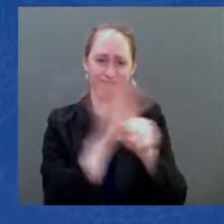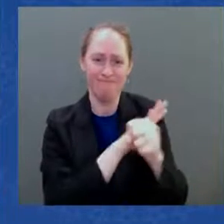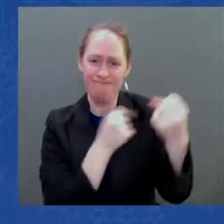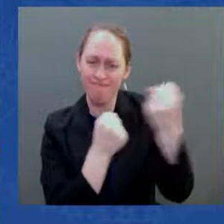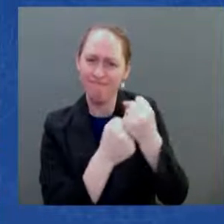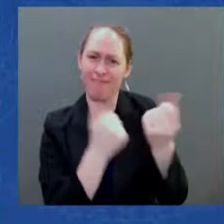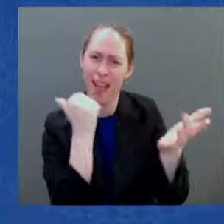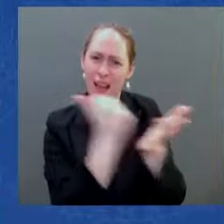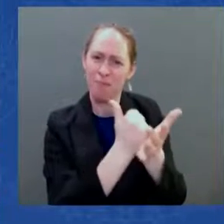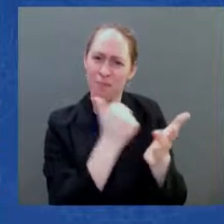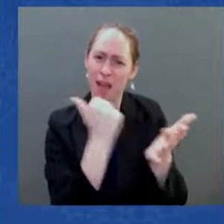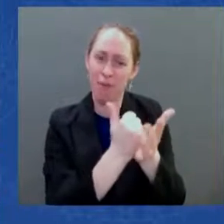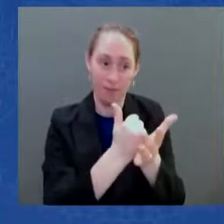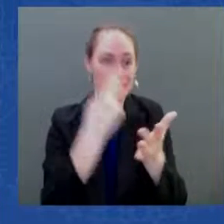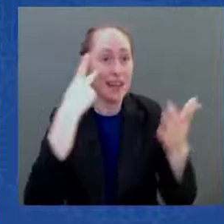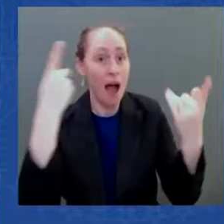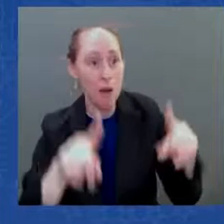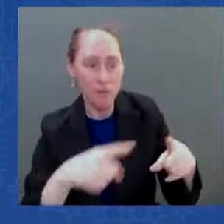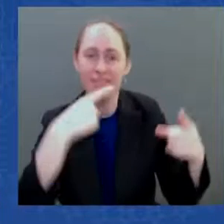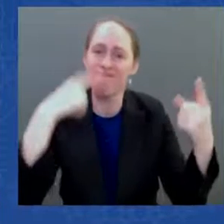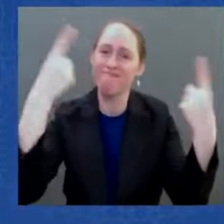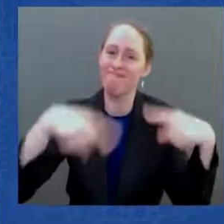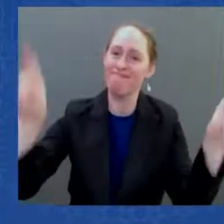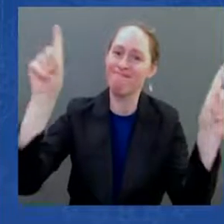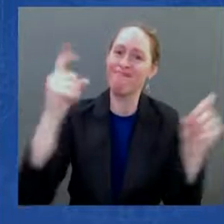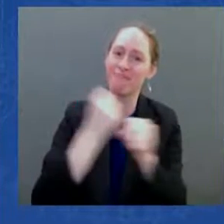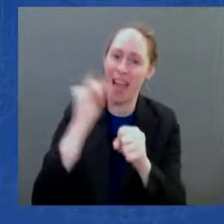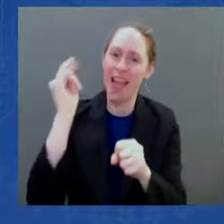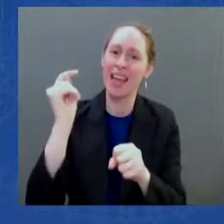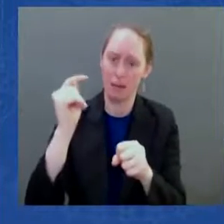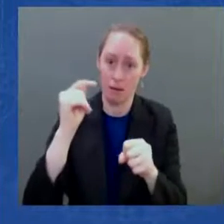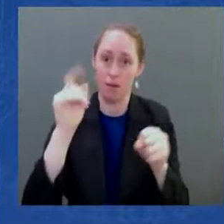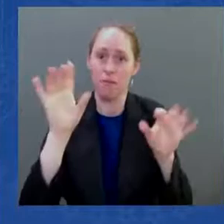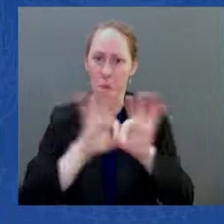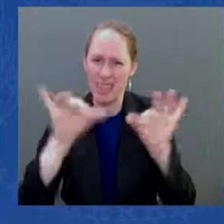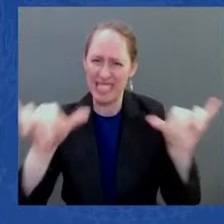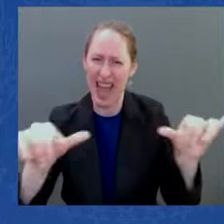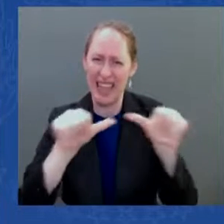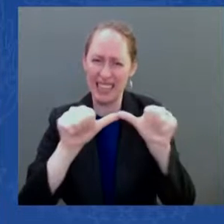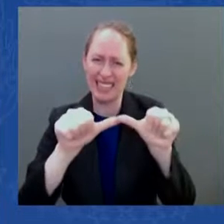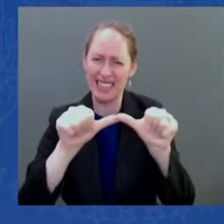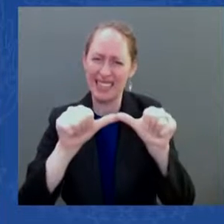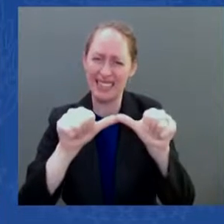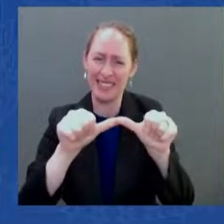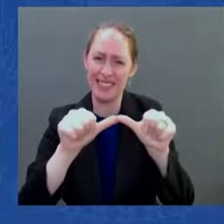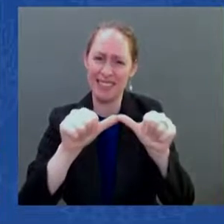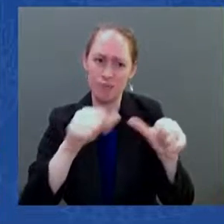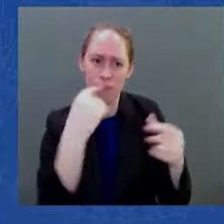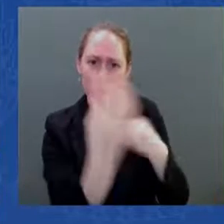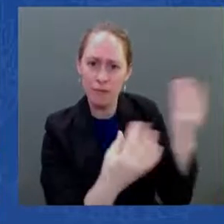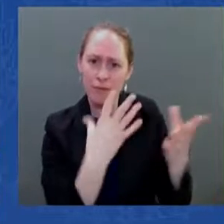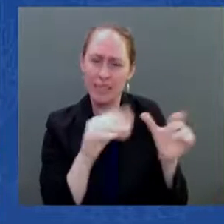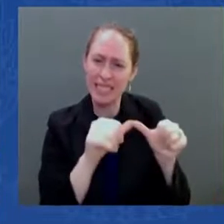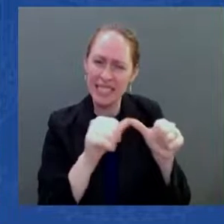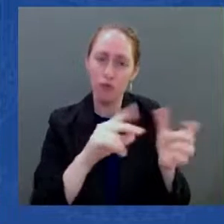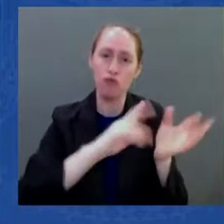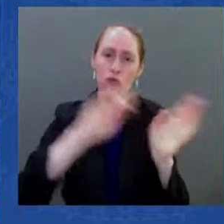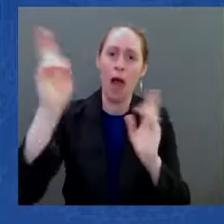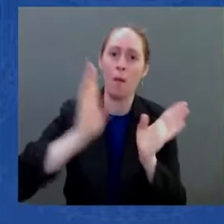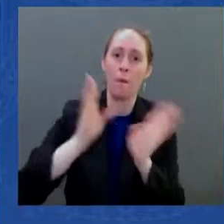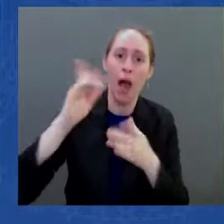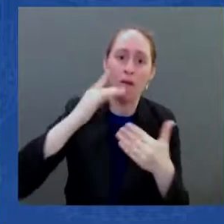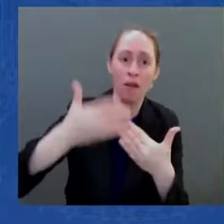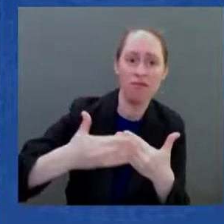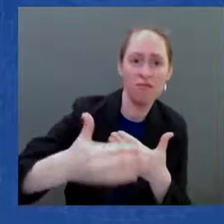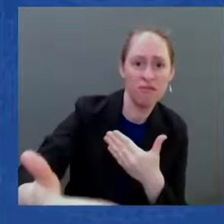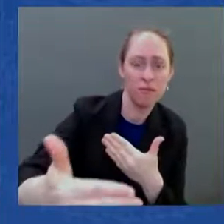that assistance package to help prepare Ukraine for Russia's offensive that's going to be more limited in terms of geography, but not in terms